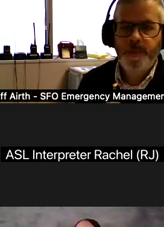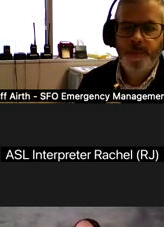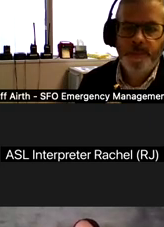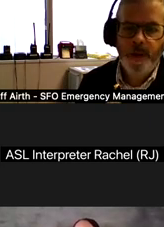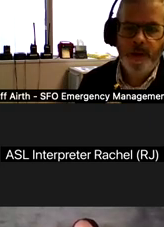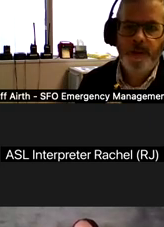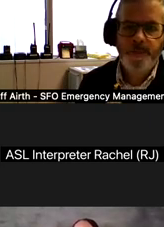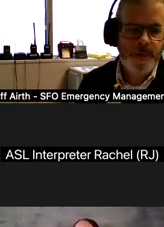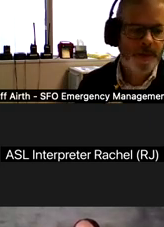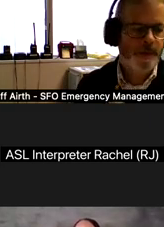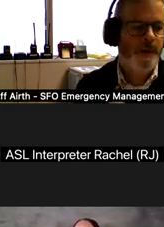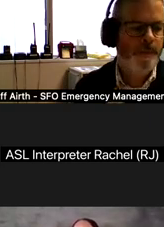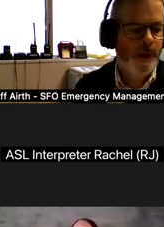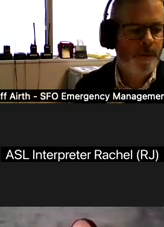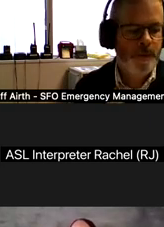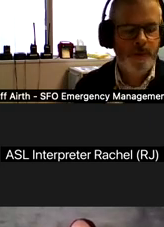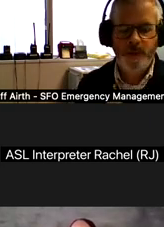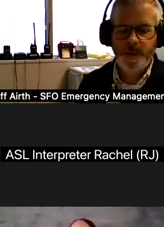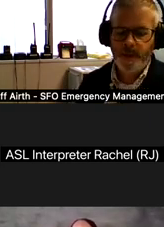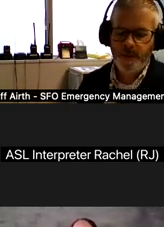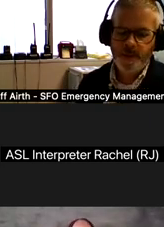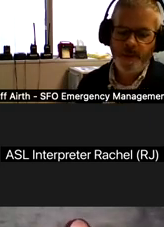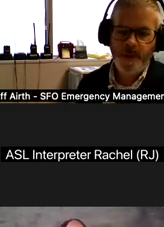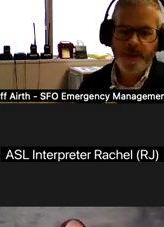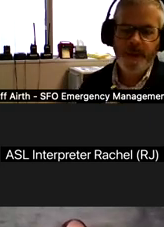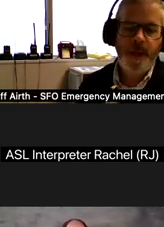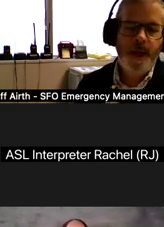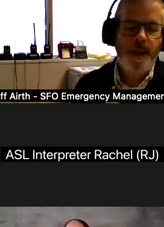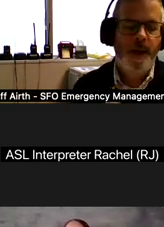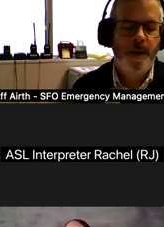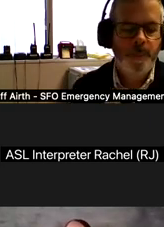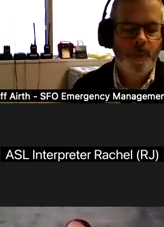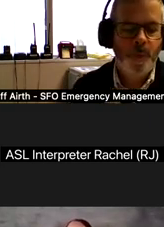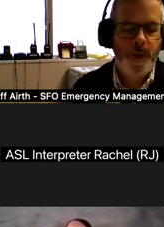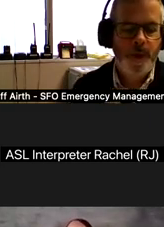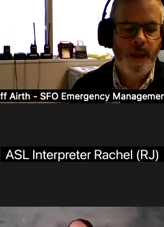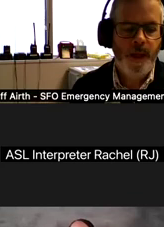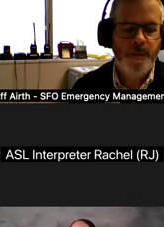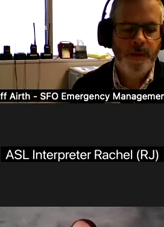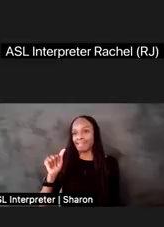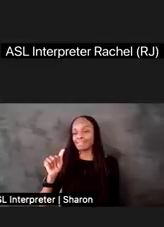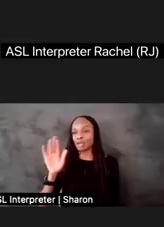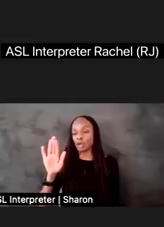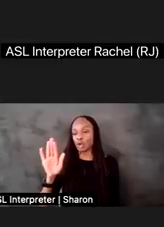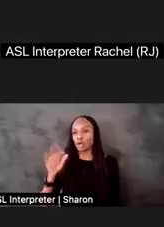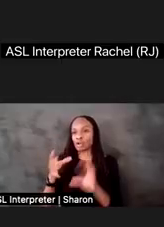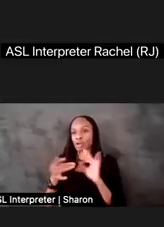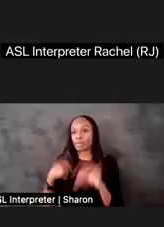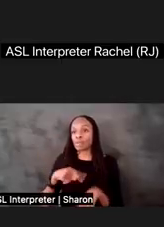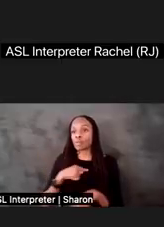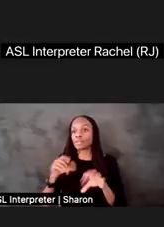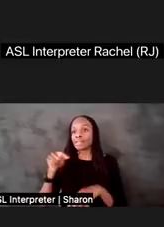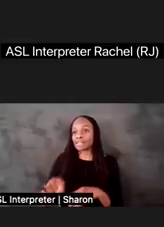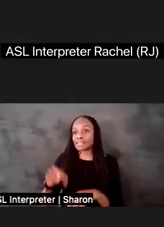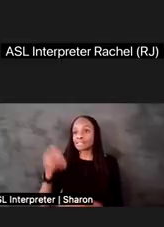member. Jeff. Mark? Yes, I really appreciate Danielle's comment. We have done this presentation before to